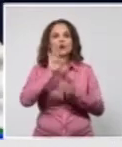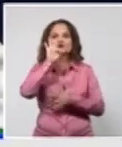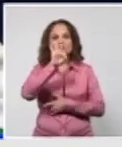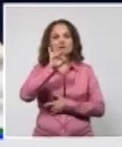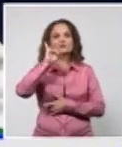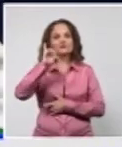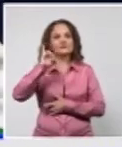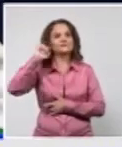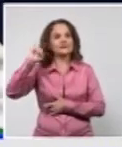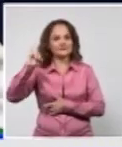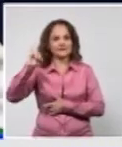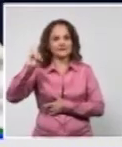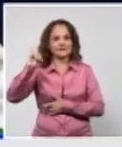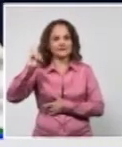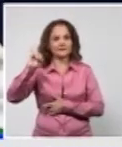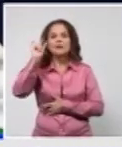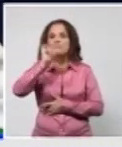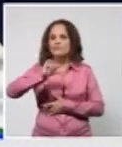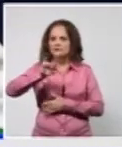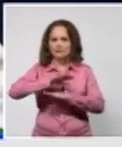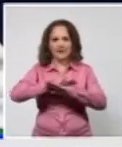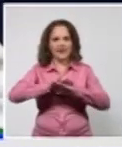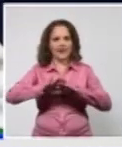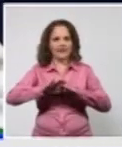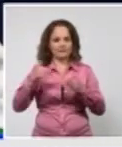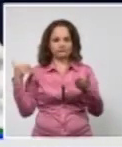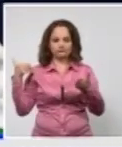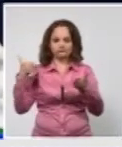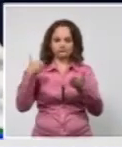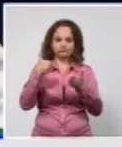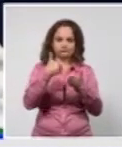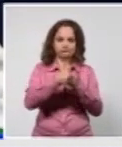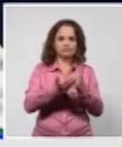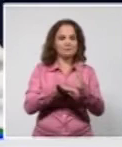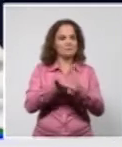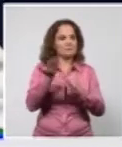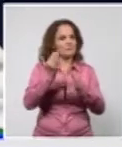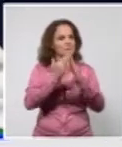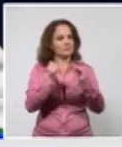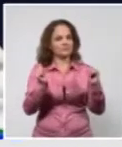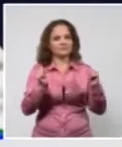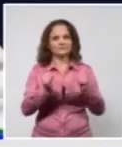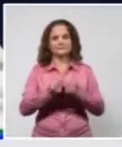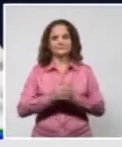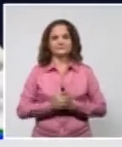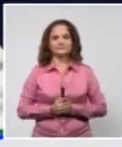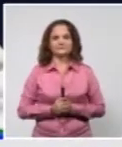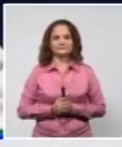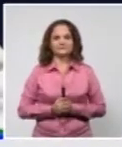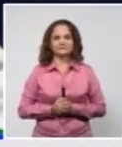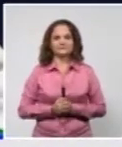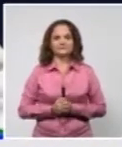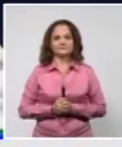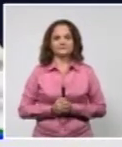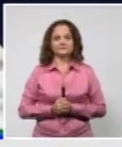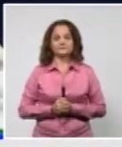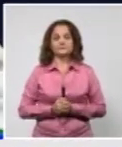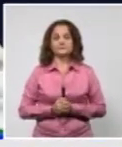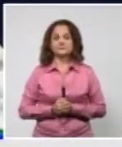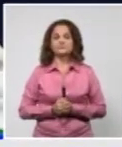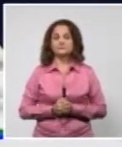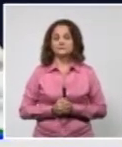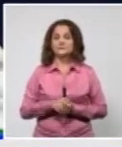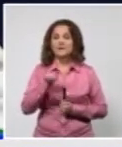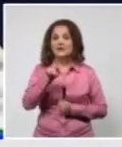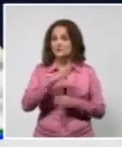in serious conditions hospitalized, 2 in Camagüey and 2 in Havana, and 1 patient joined the